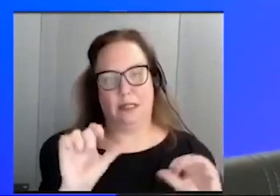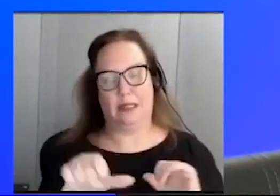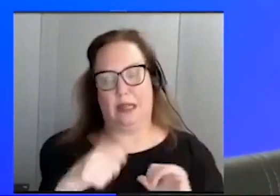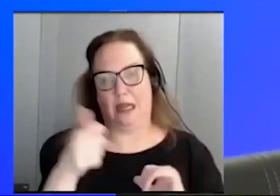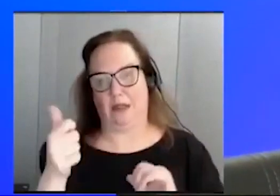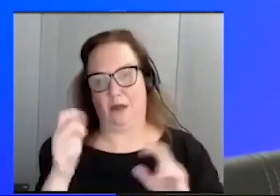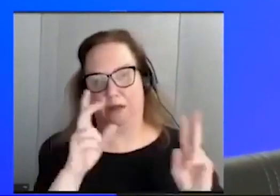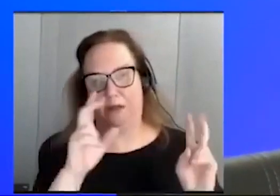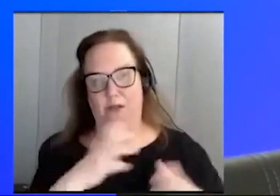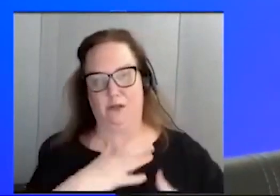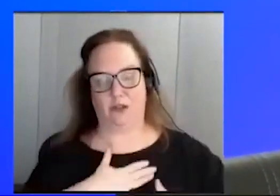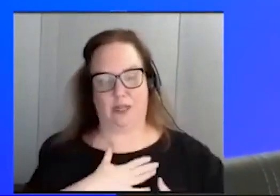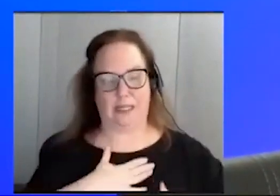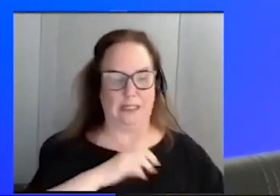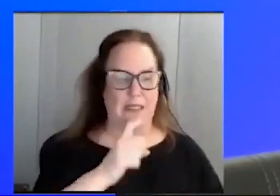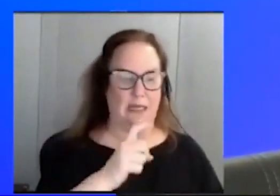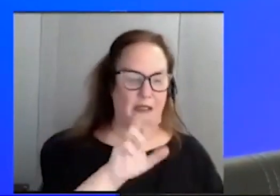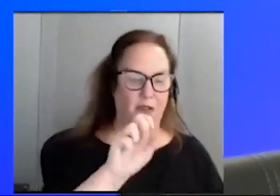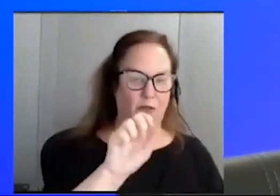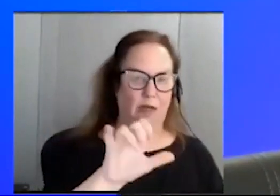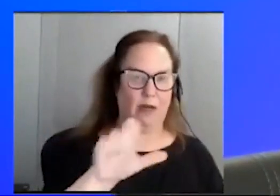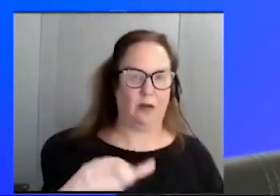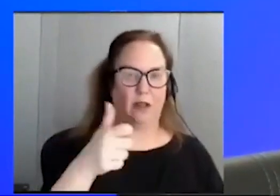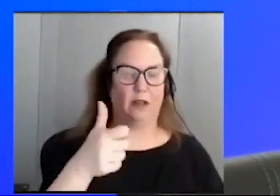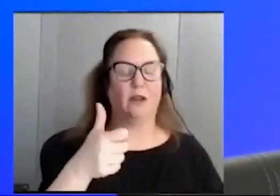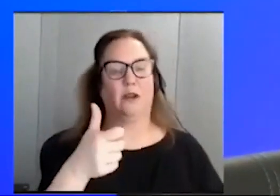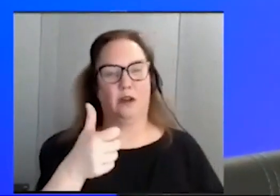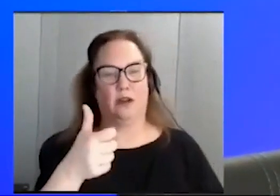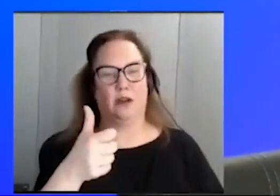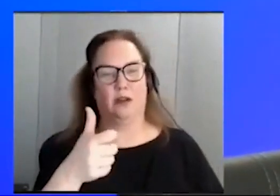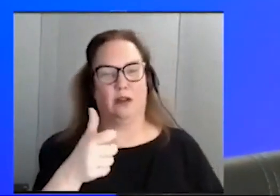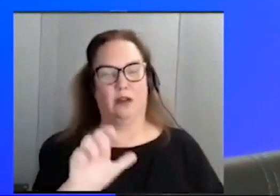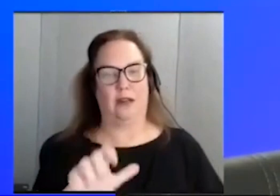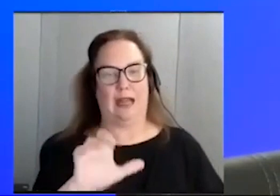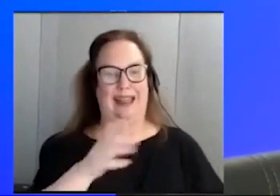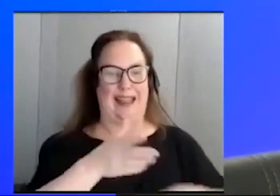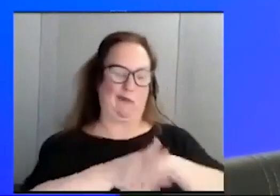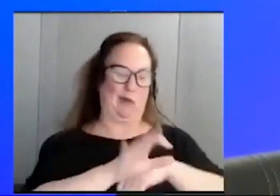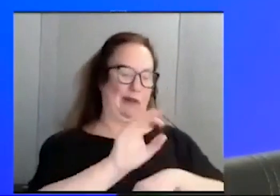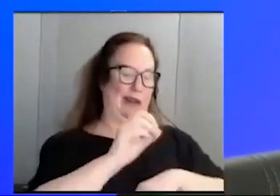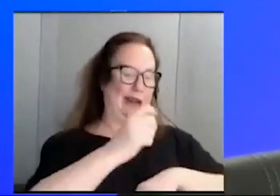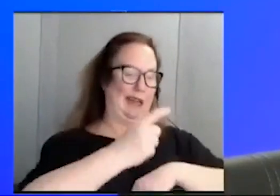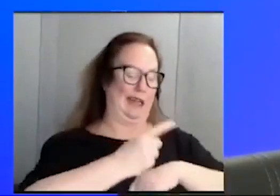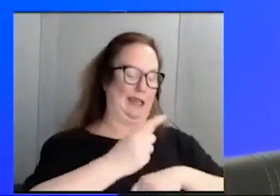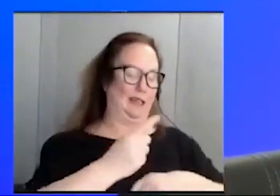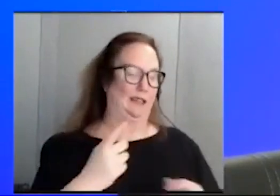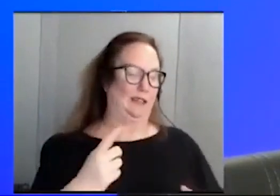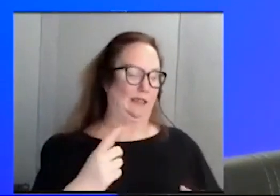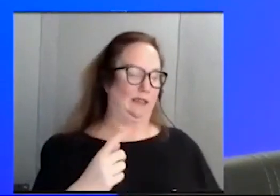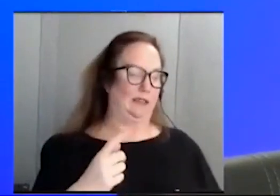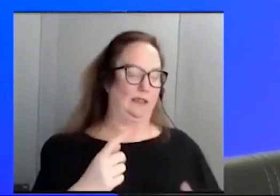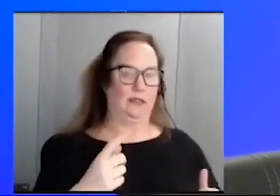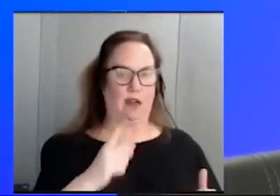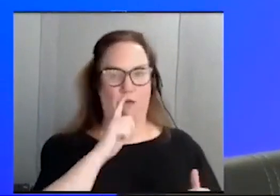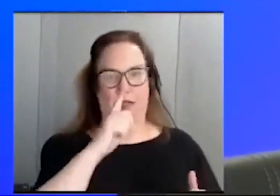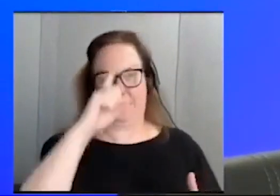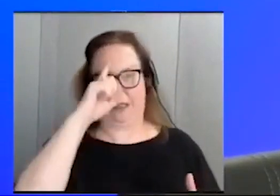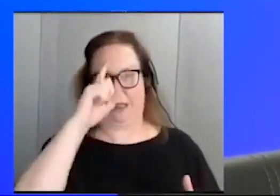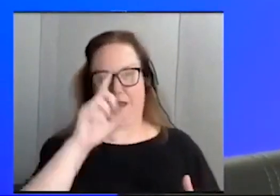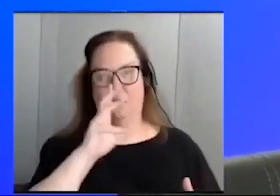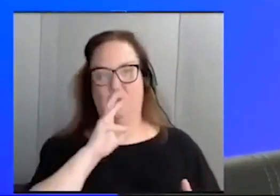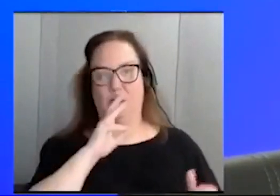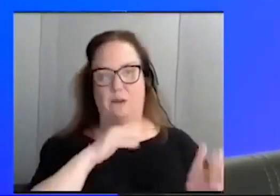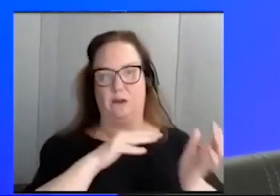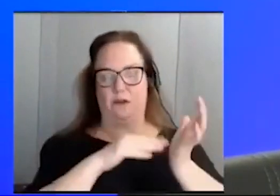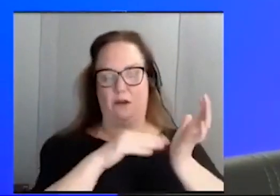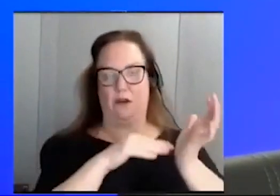chest x-ray or some other type of workup that needs to be done after 90 days. And then I really think you need to talk to a physician or someone